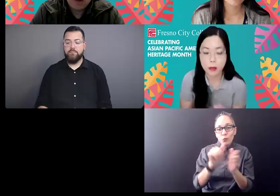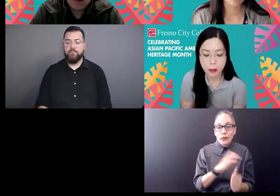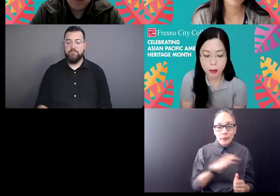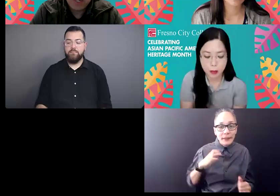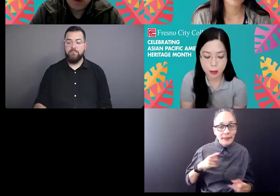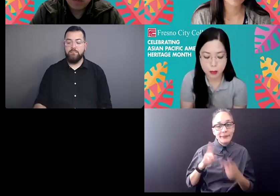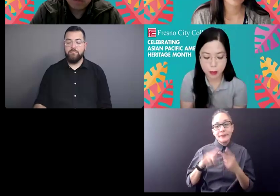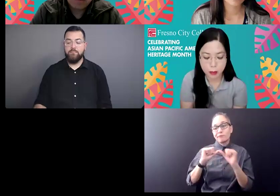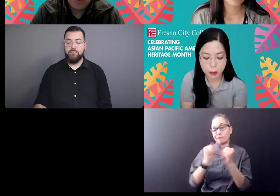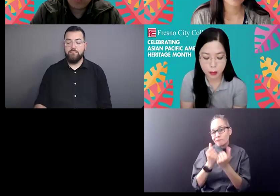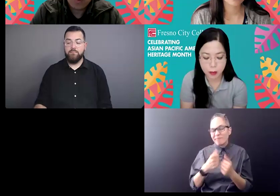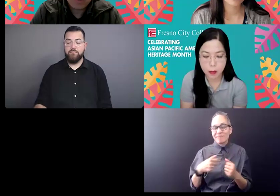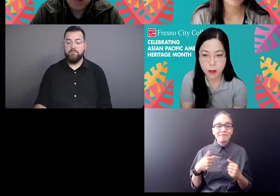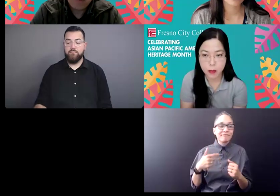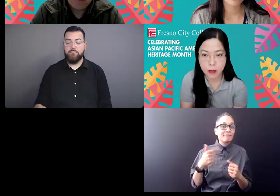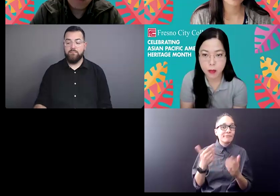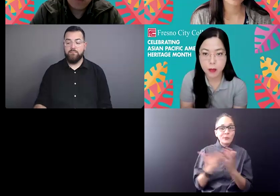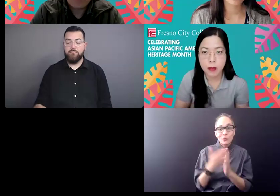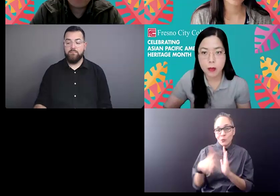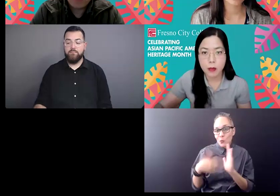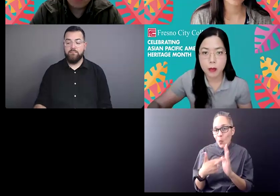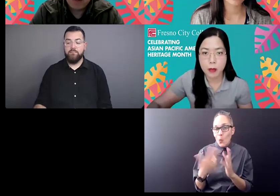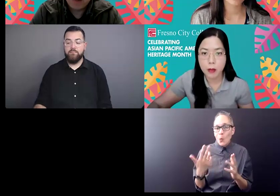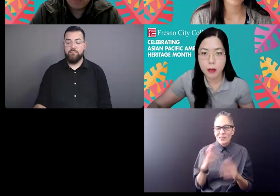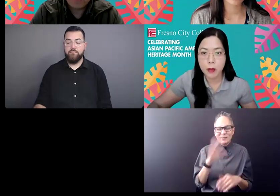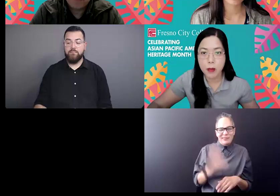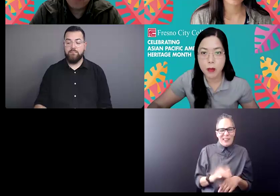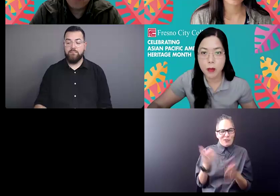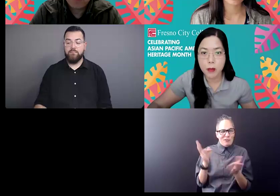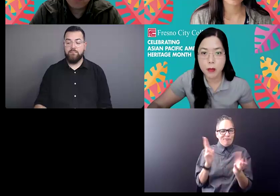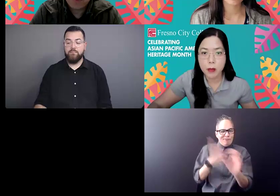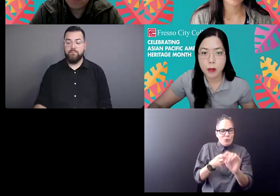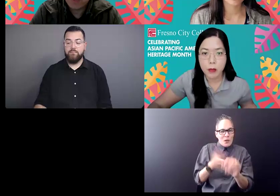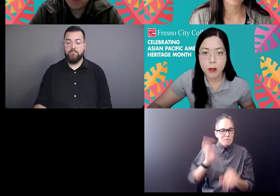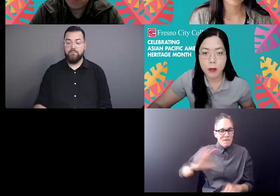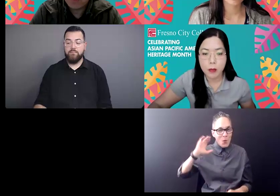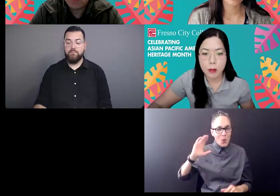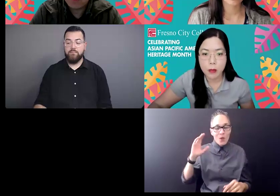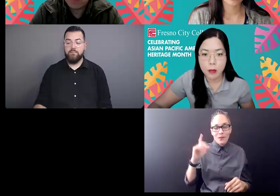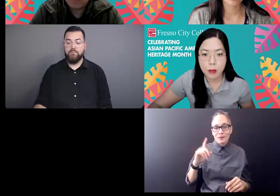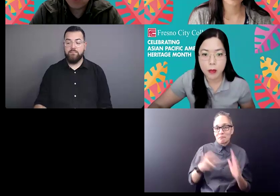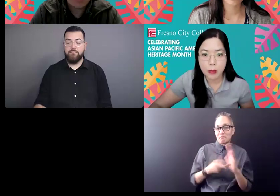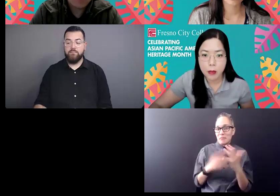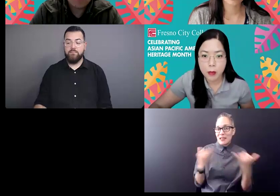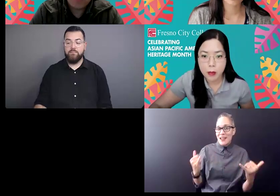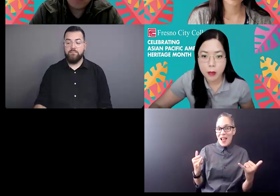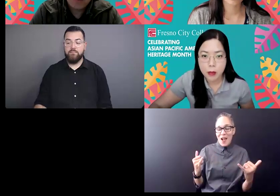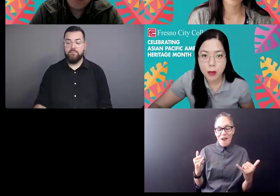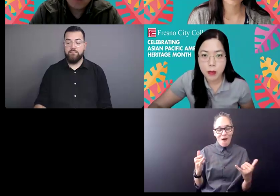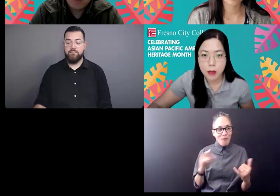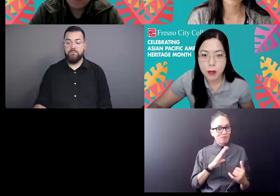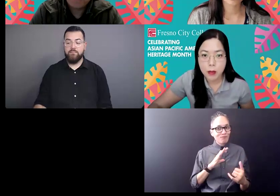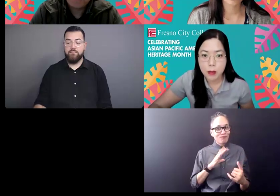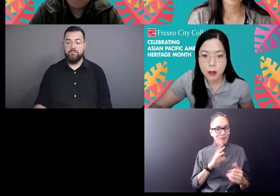associations, taking on new roles that I've never would have taken before. So it has really allowed me to take these giant leaps of